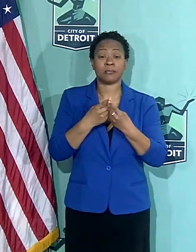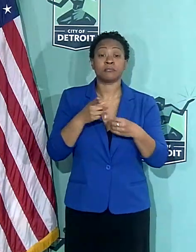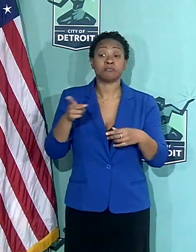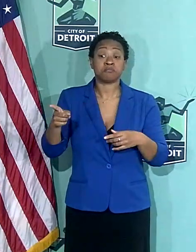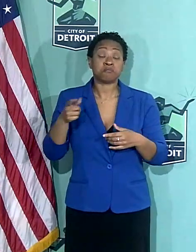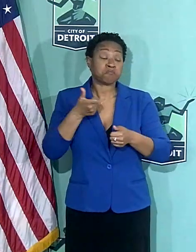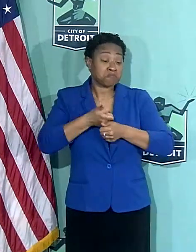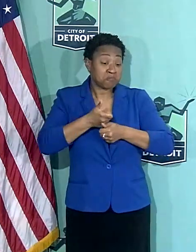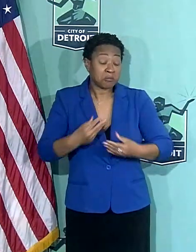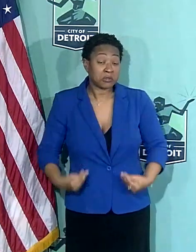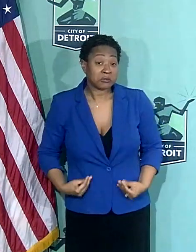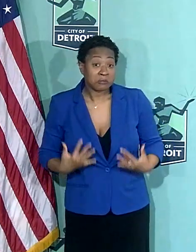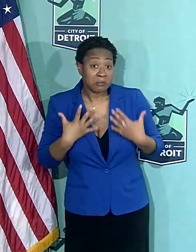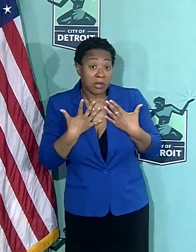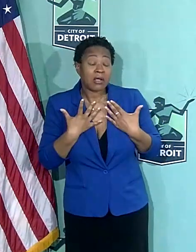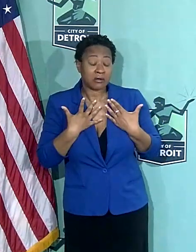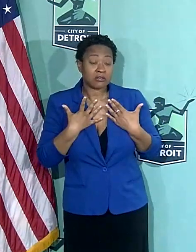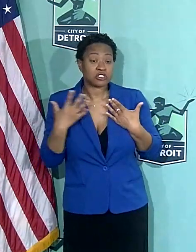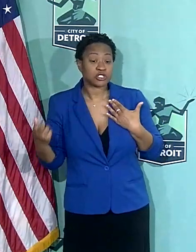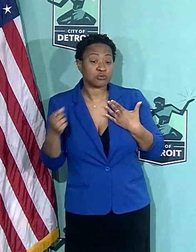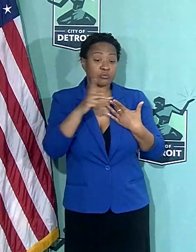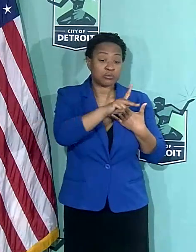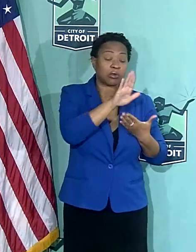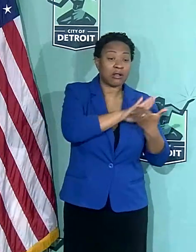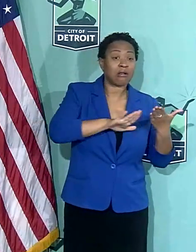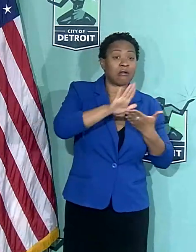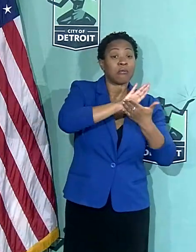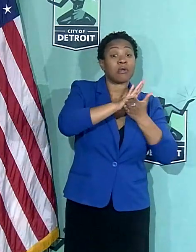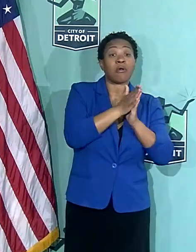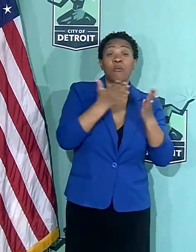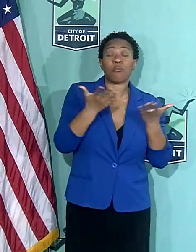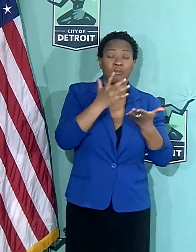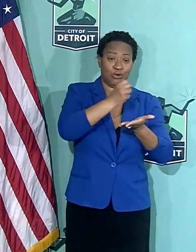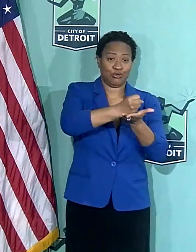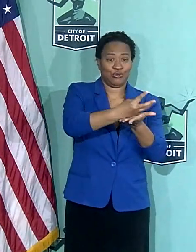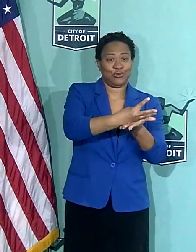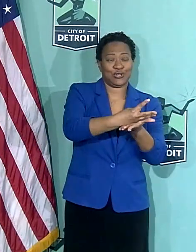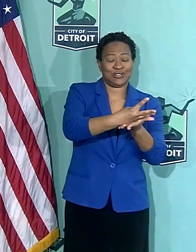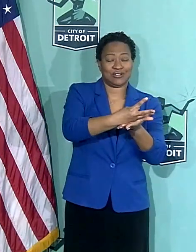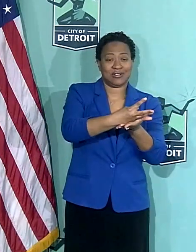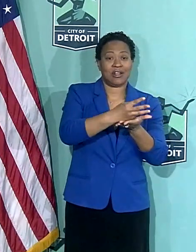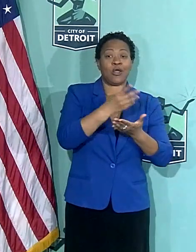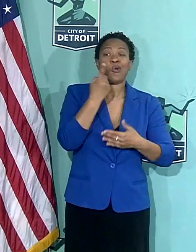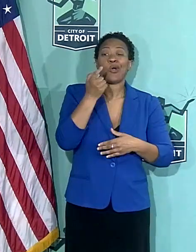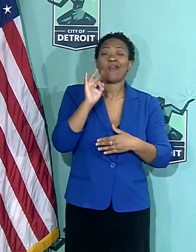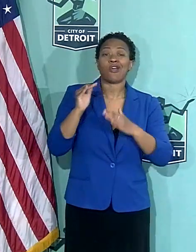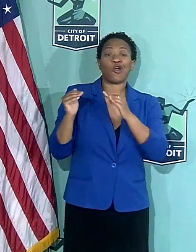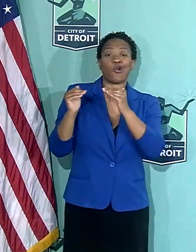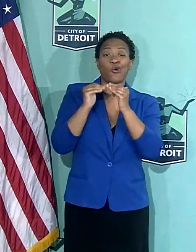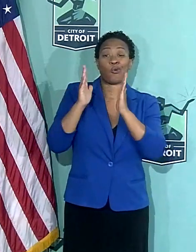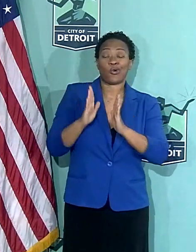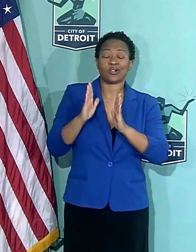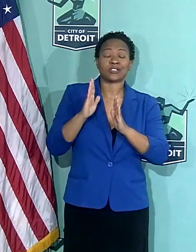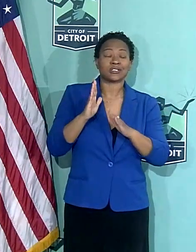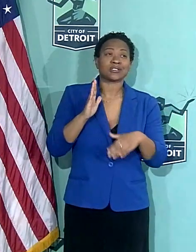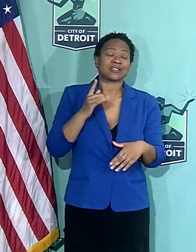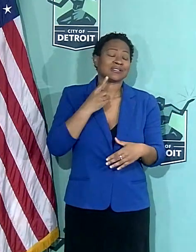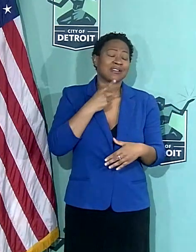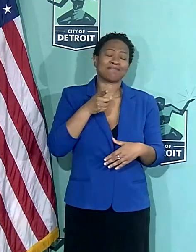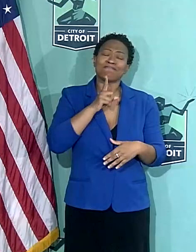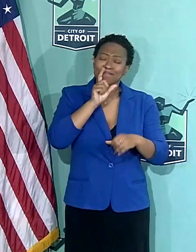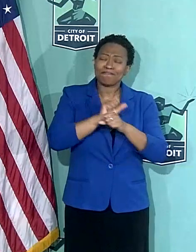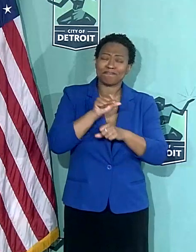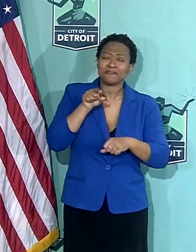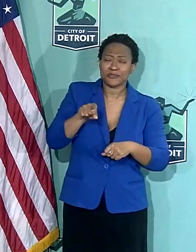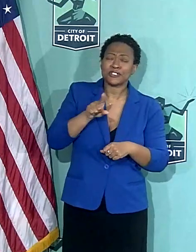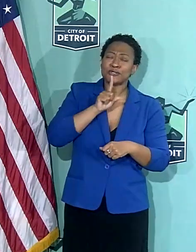inspired. She recently returned to school to become a social worker. One of her coworkers shared that she was gracious and